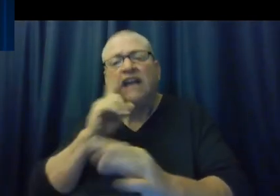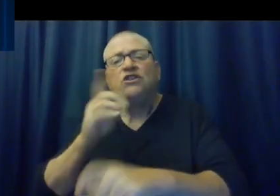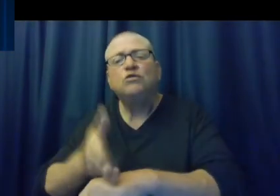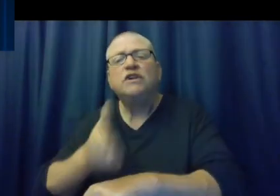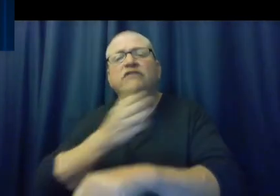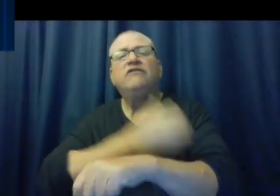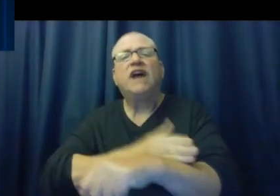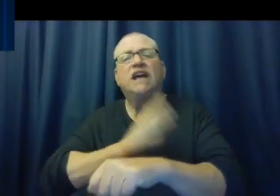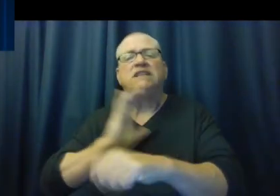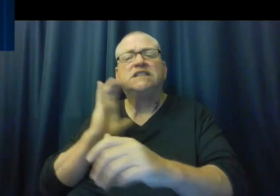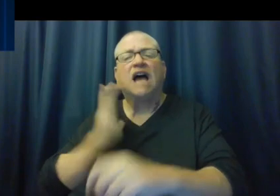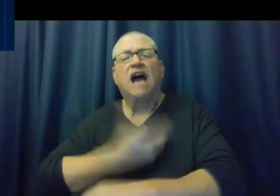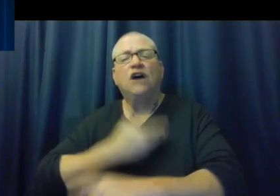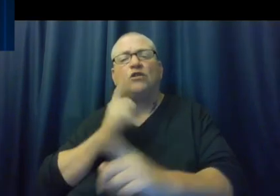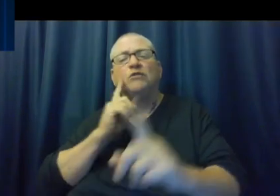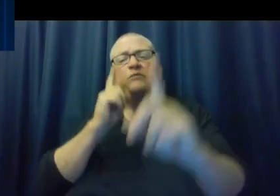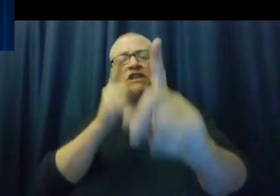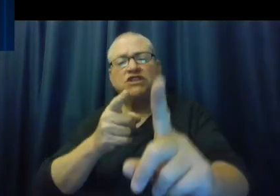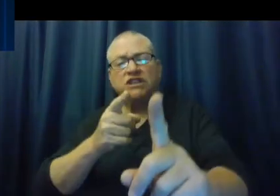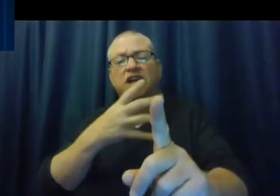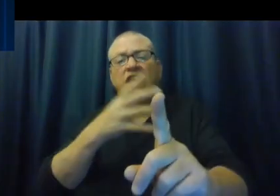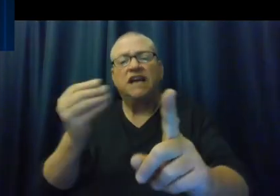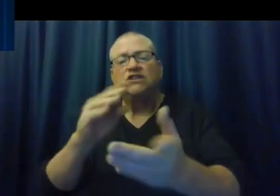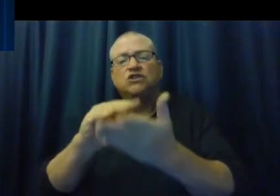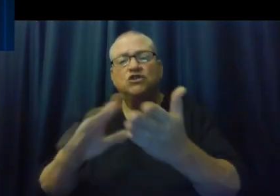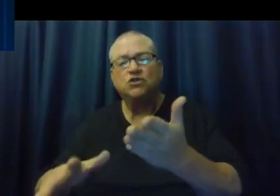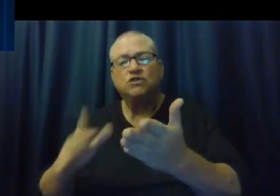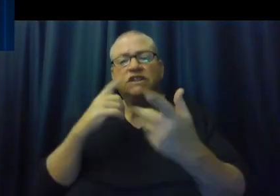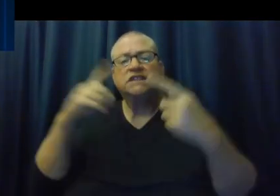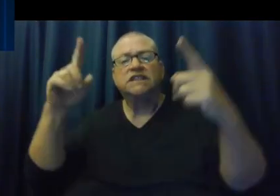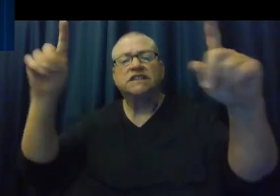mission and advance student success.